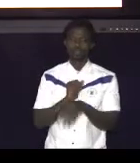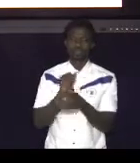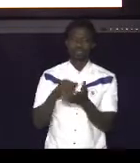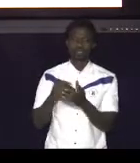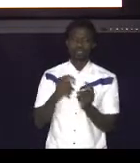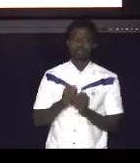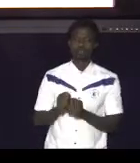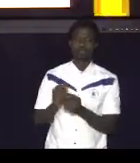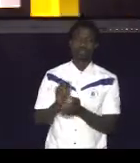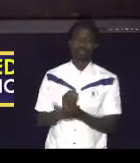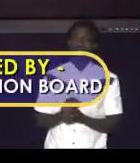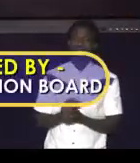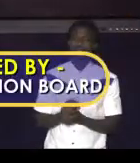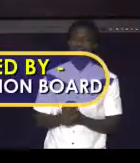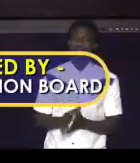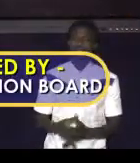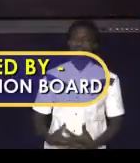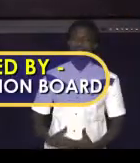together.